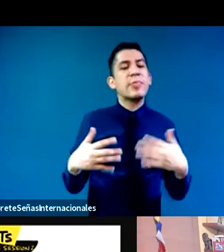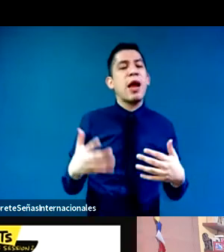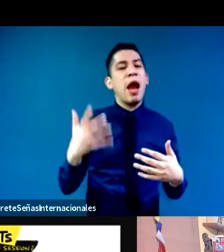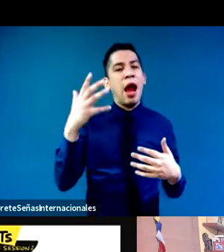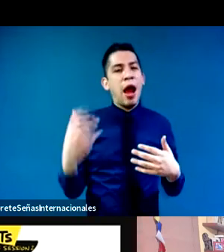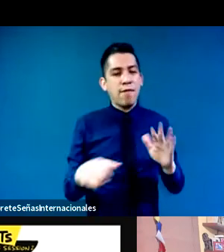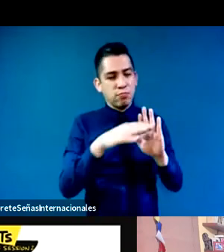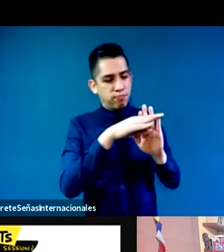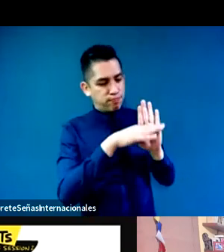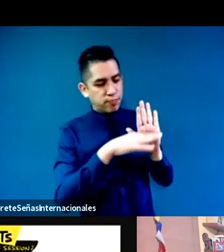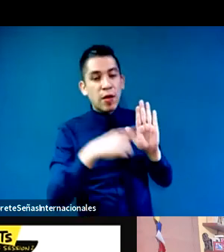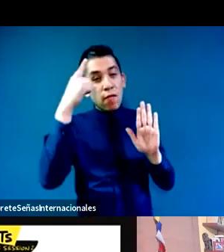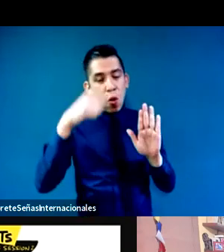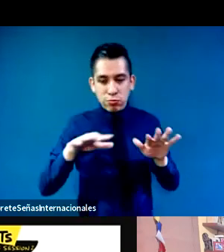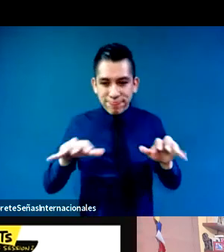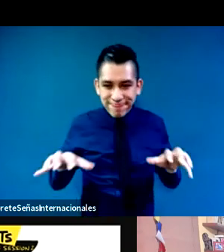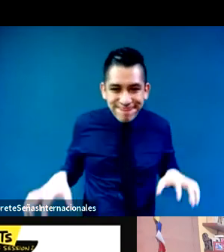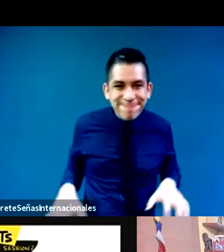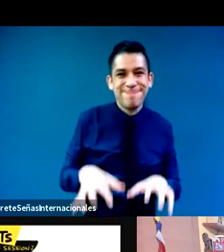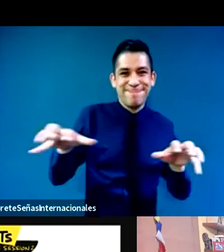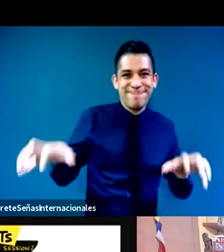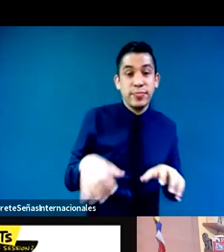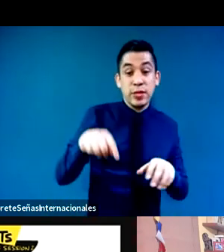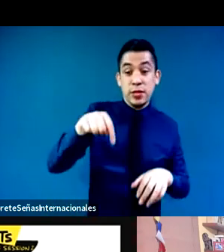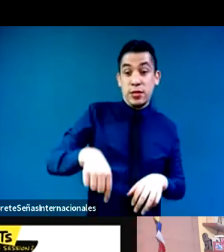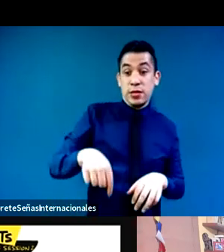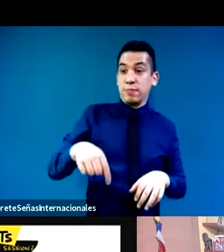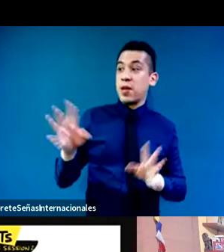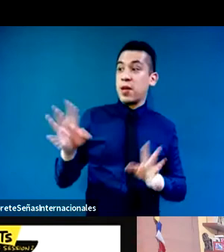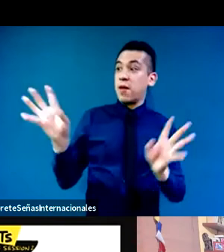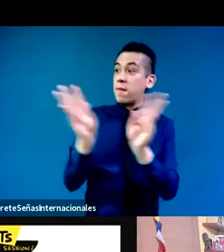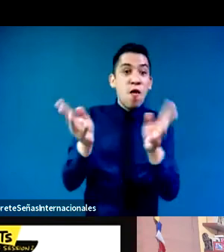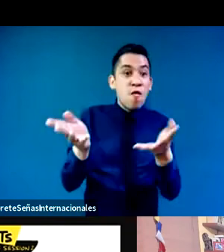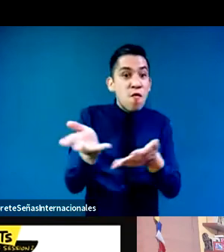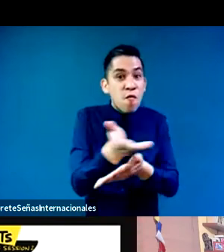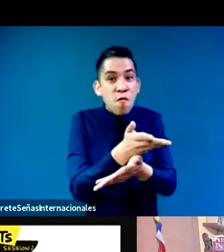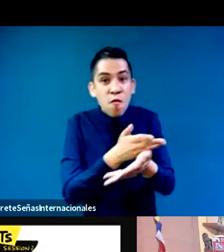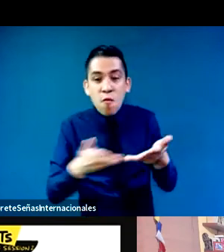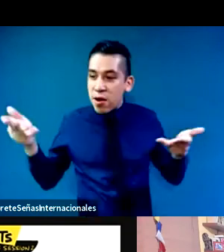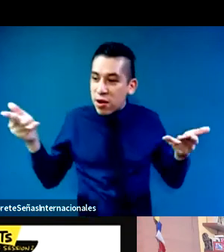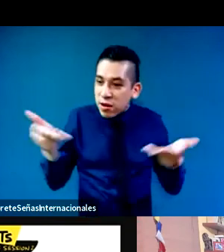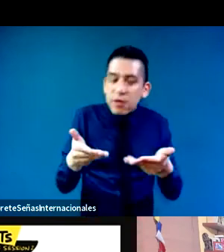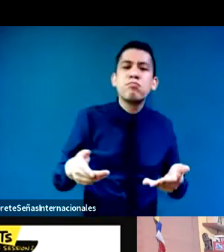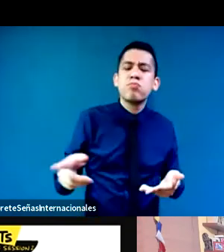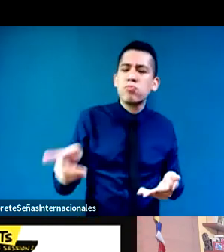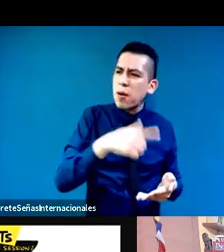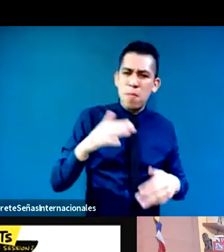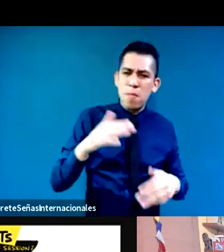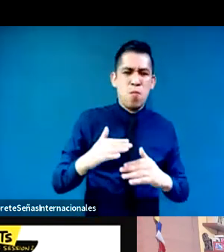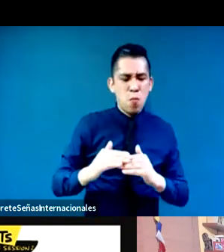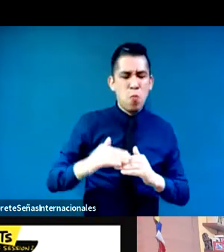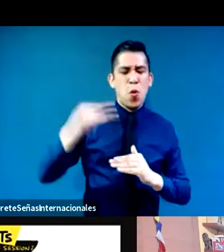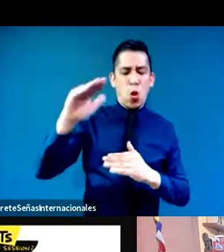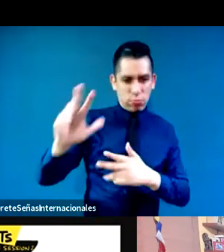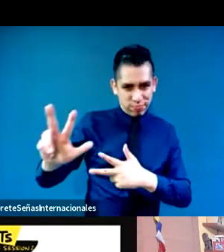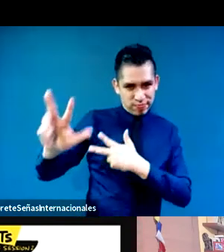and joint commitment to making economic justice and rights a reality for every woman and every girl. So let me start